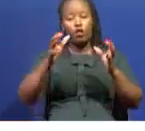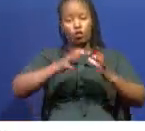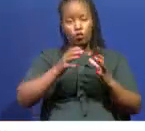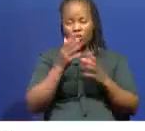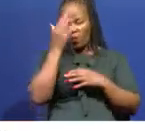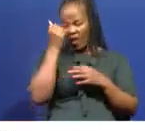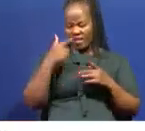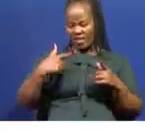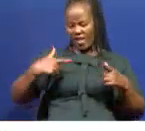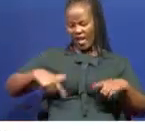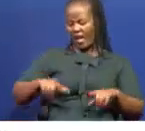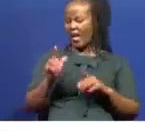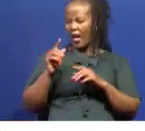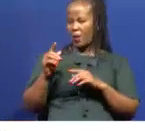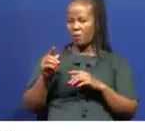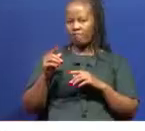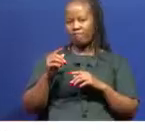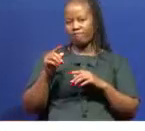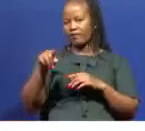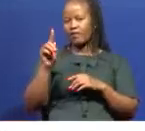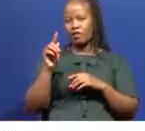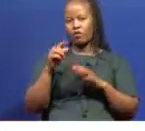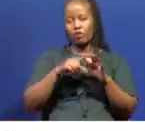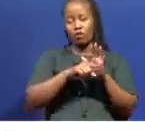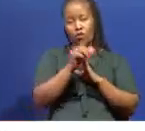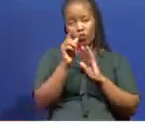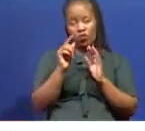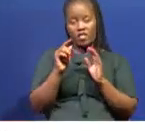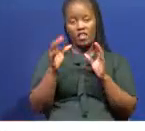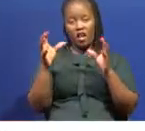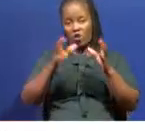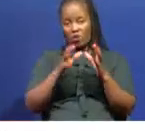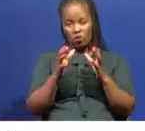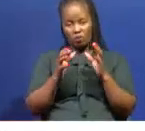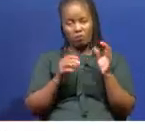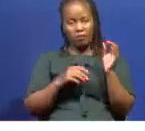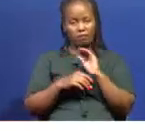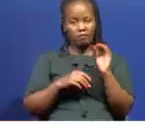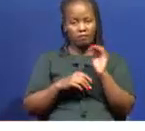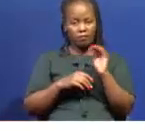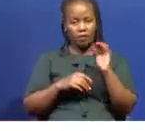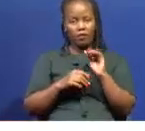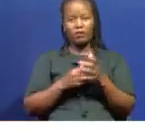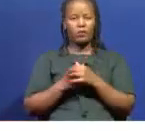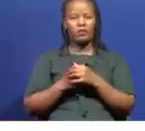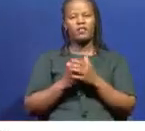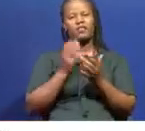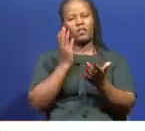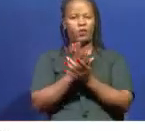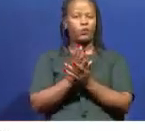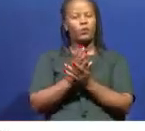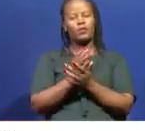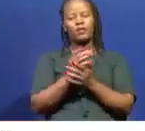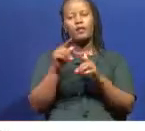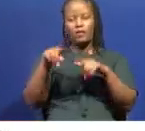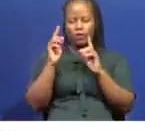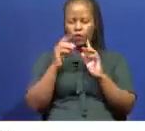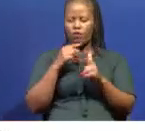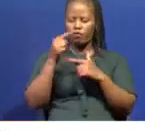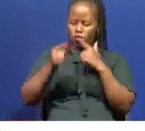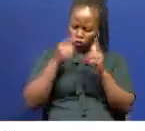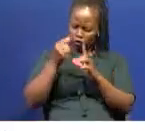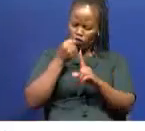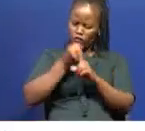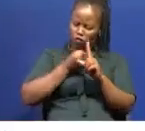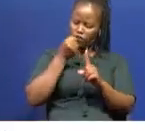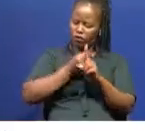wouldn't allow him to go in and to go into the clubhouses because he was colored. So I feel he didn't let that put him down. He fought through